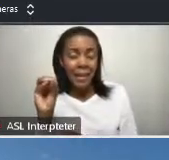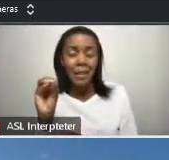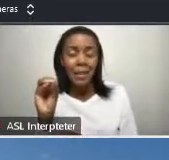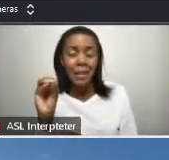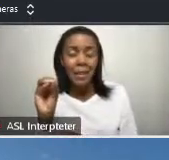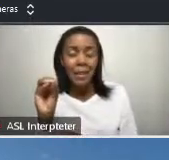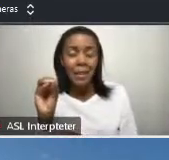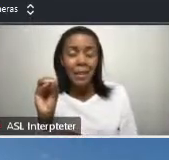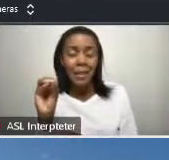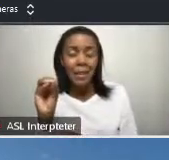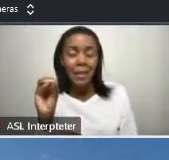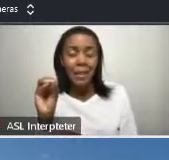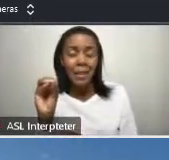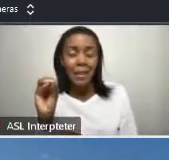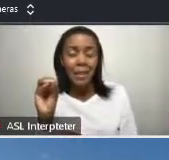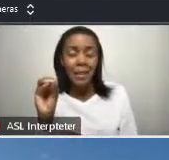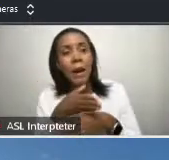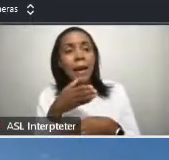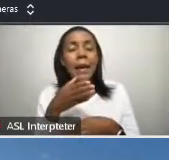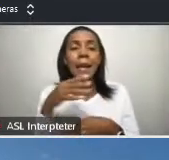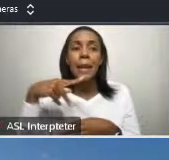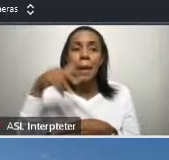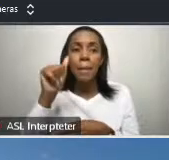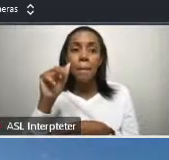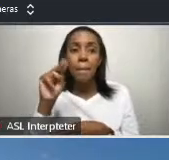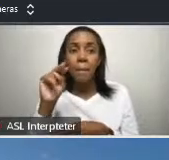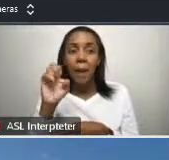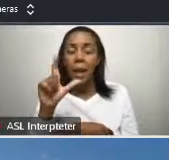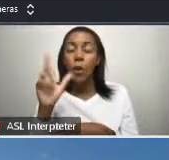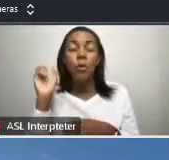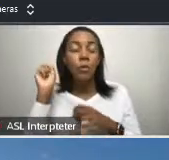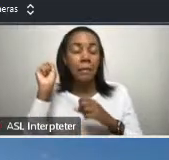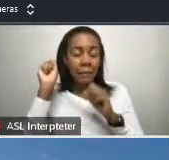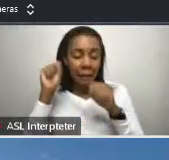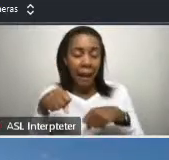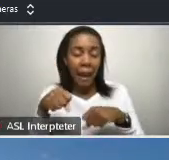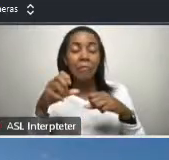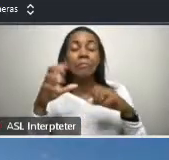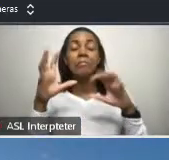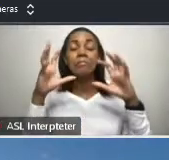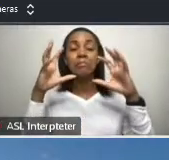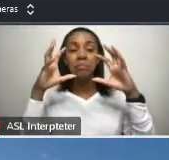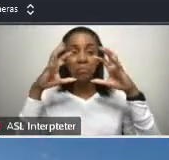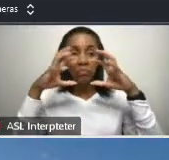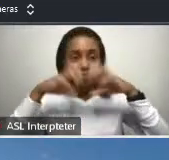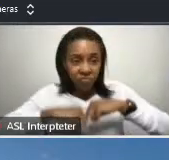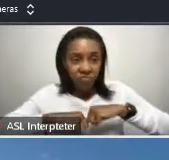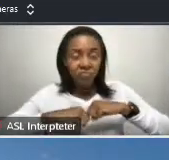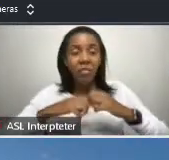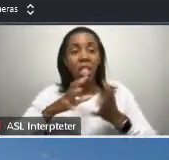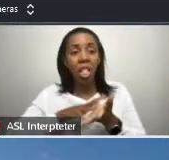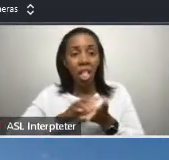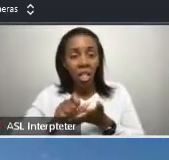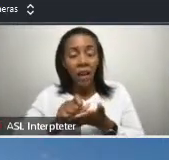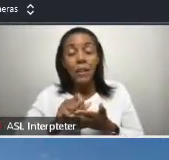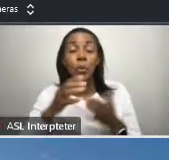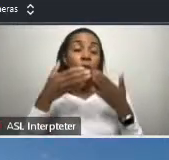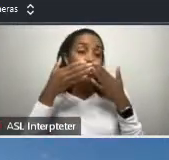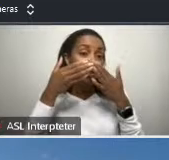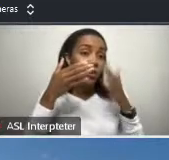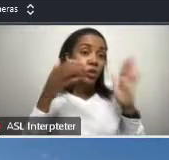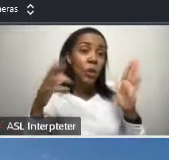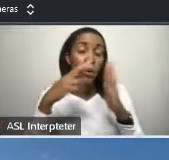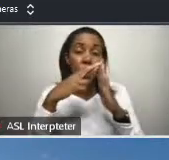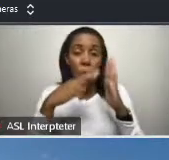and panel and everything else. It can fall into a state of disrepair. So just a general rule, it's going to be a very